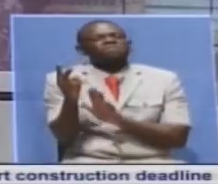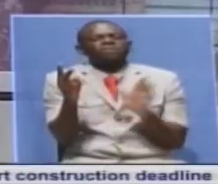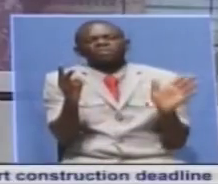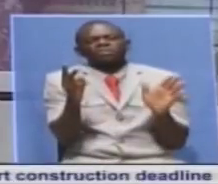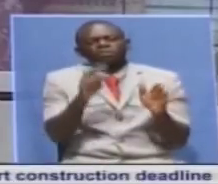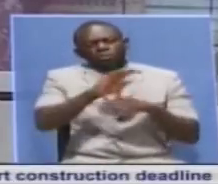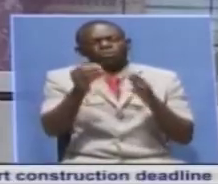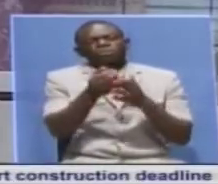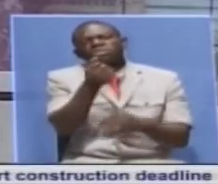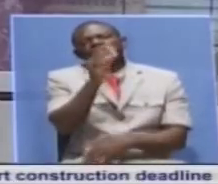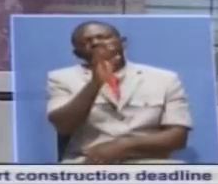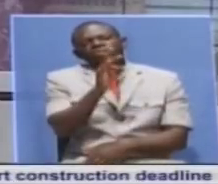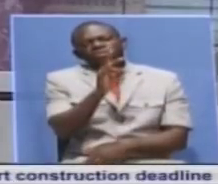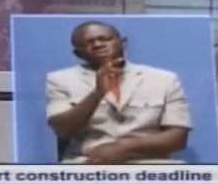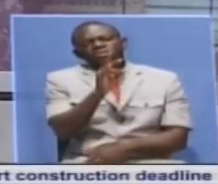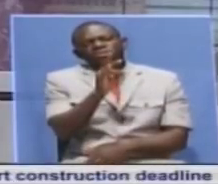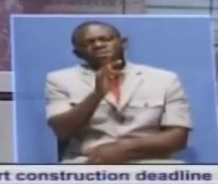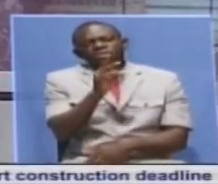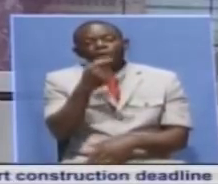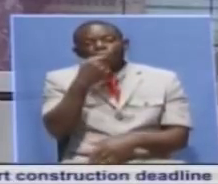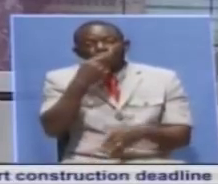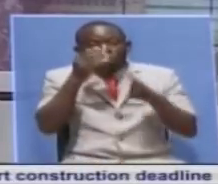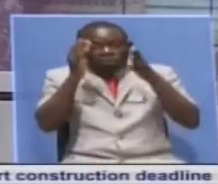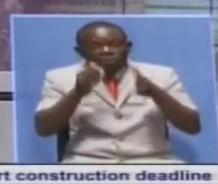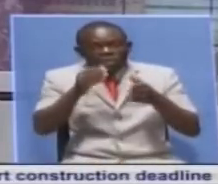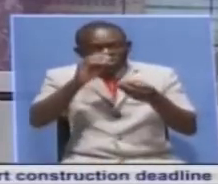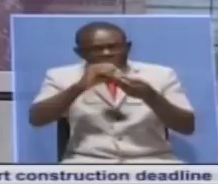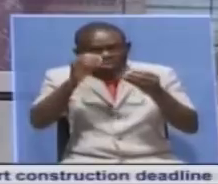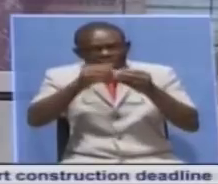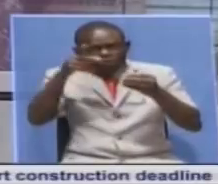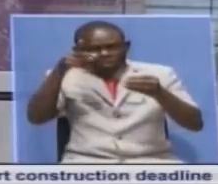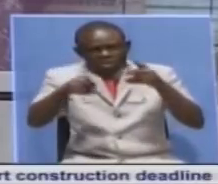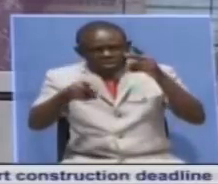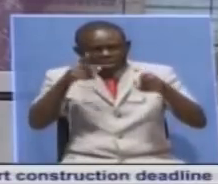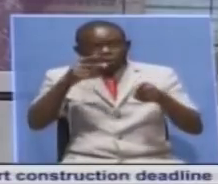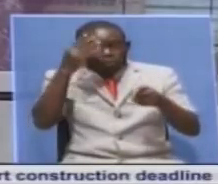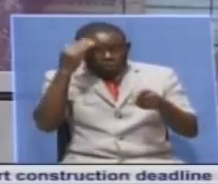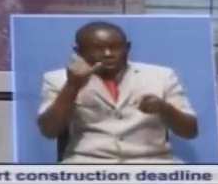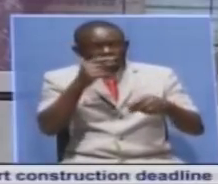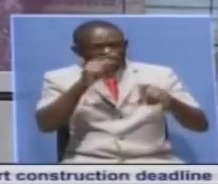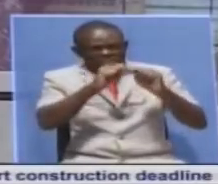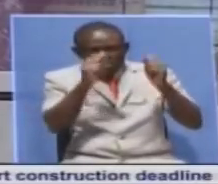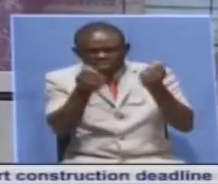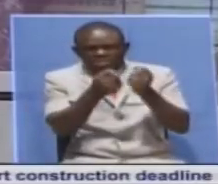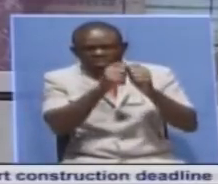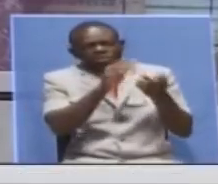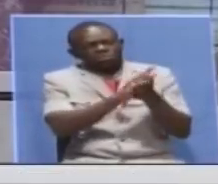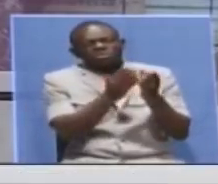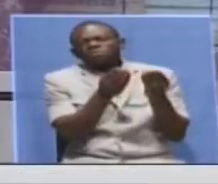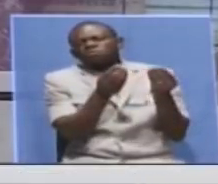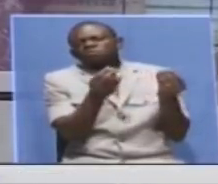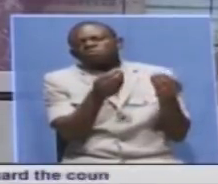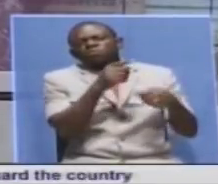body FIFA reduced the number of referees for the final phase in view of the number of matches and teams remaining in the World